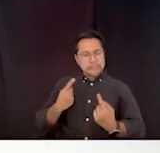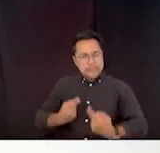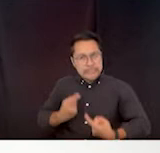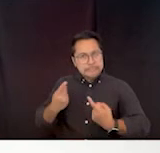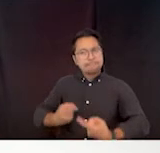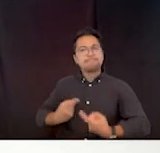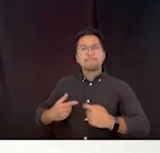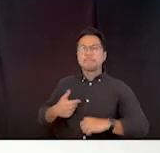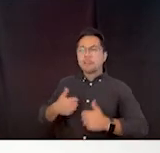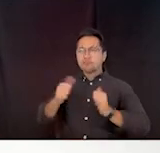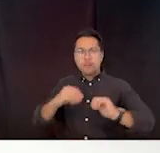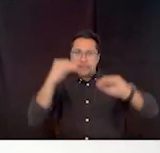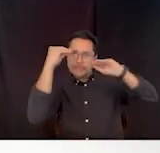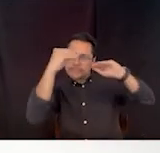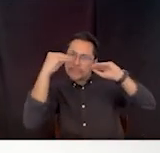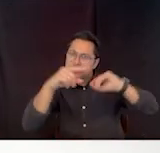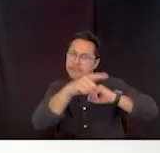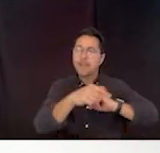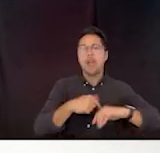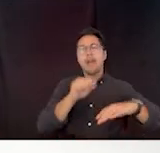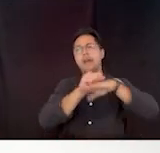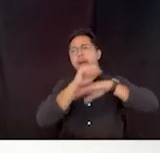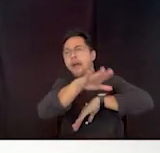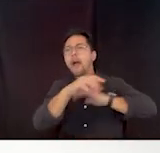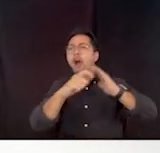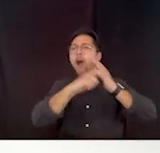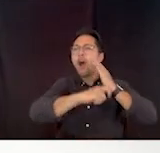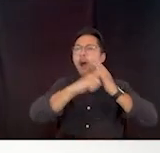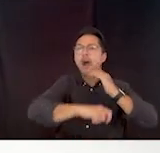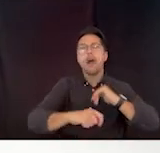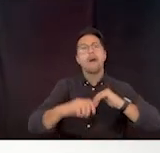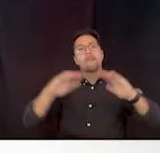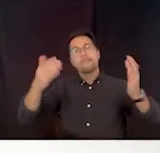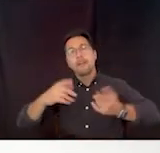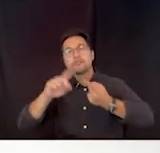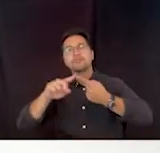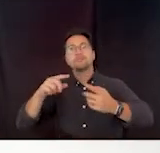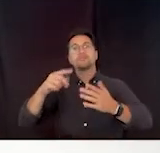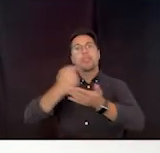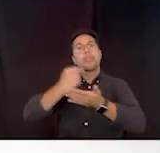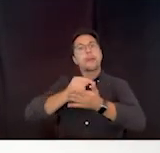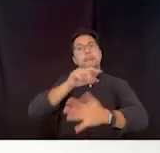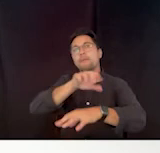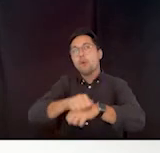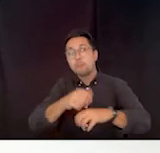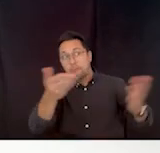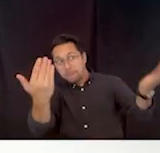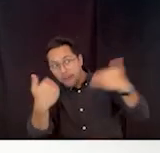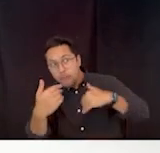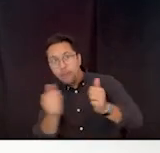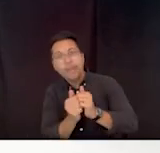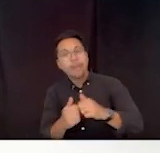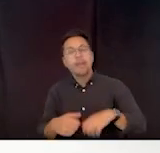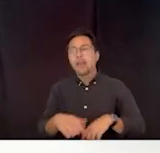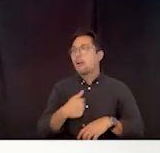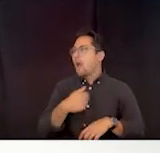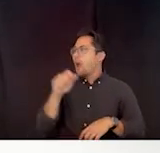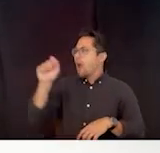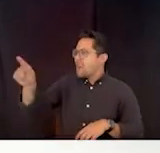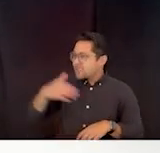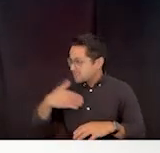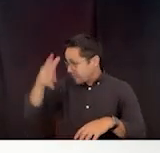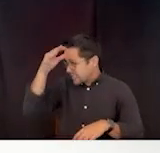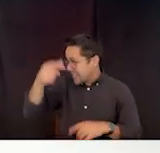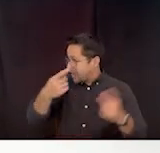long time to educate him. I would send him articles. I would invite him to therapy appointments. I would ask, can my dad, come